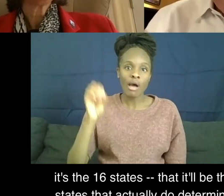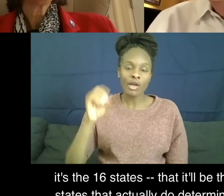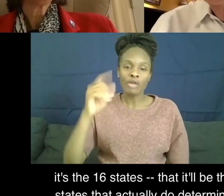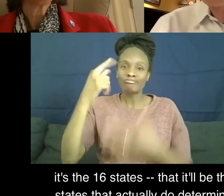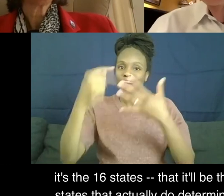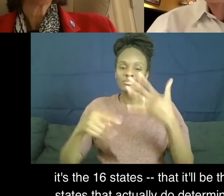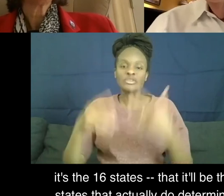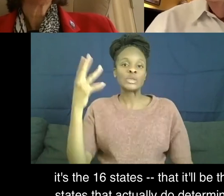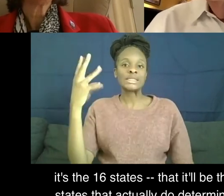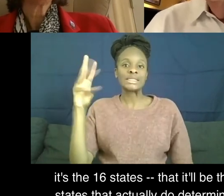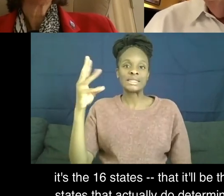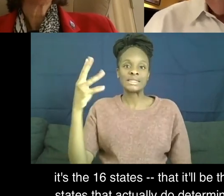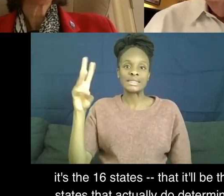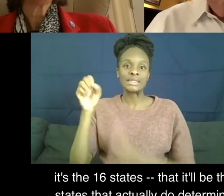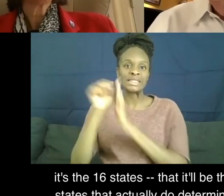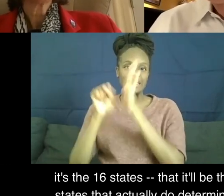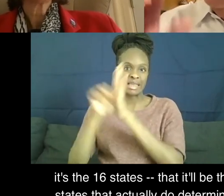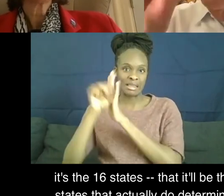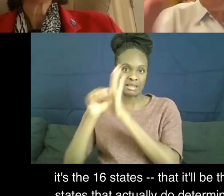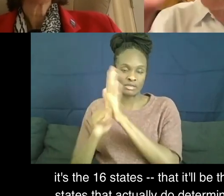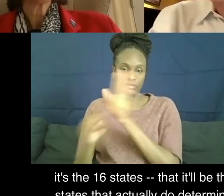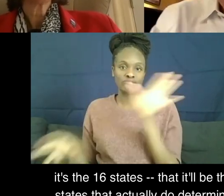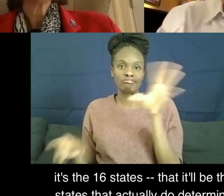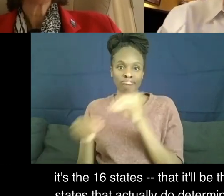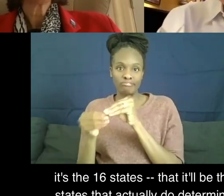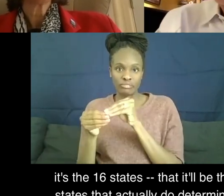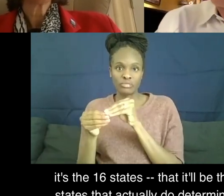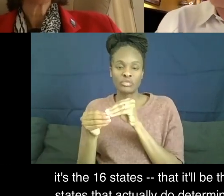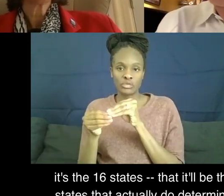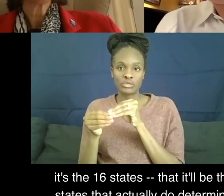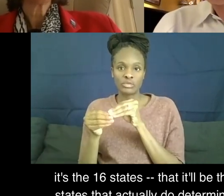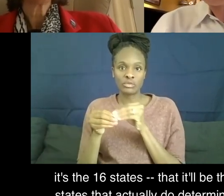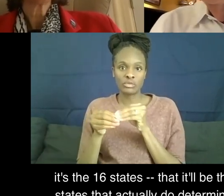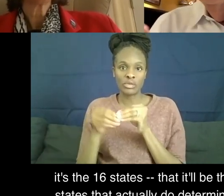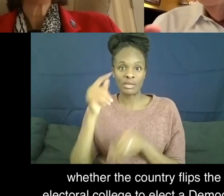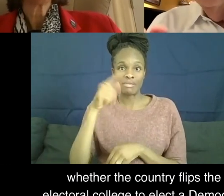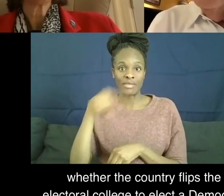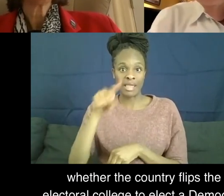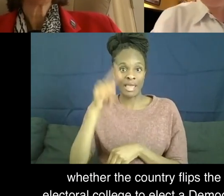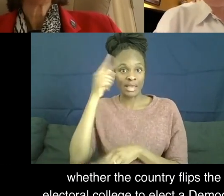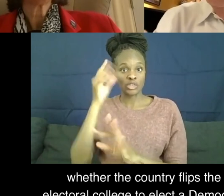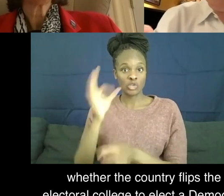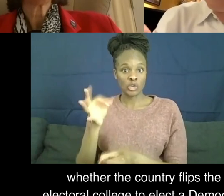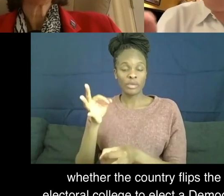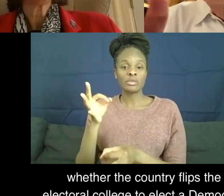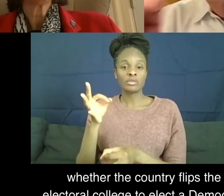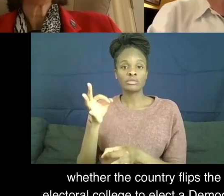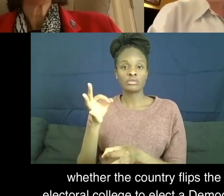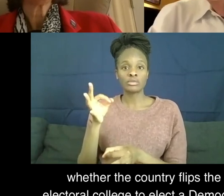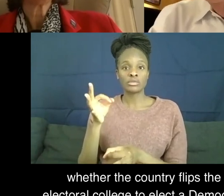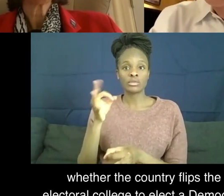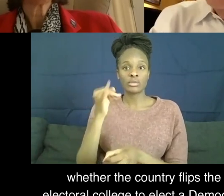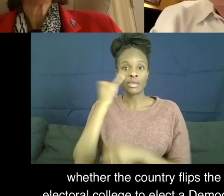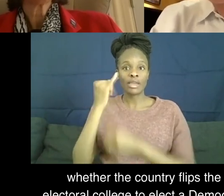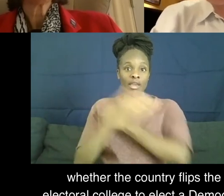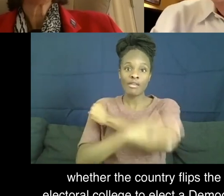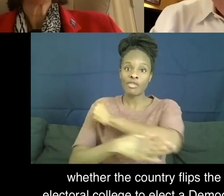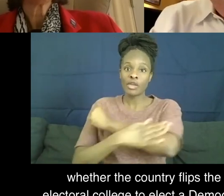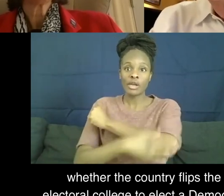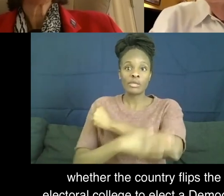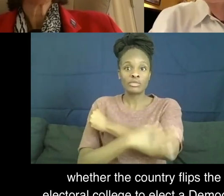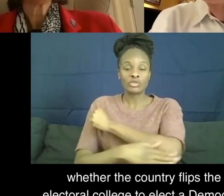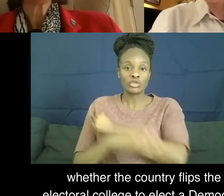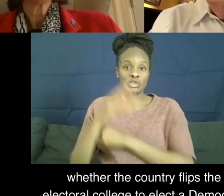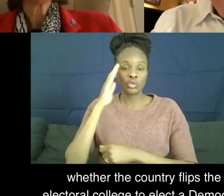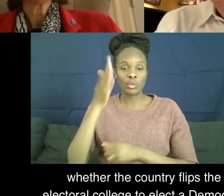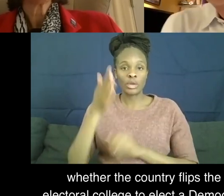states, not, it'll be the states that actually do determine, um, you know, whether the country flips the electoral college,